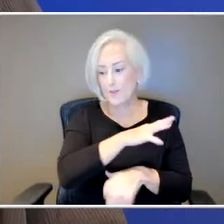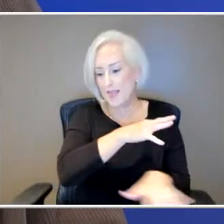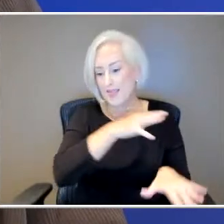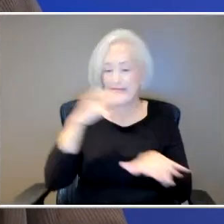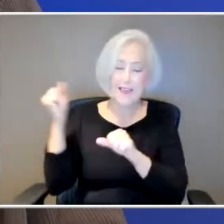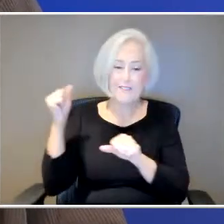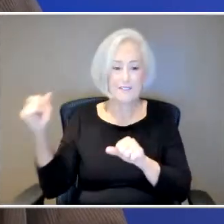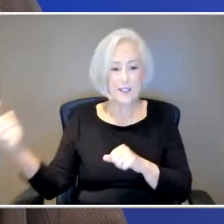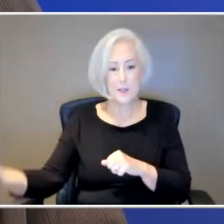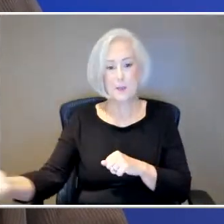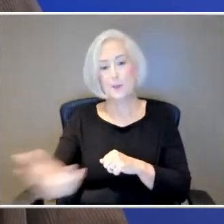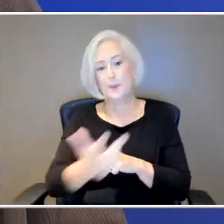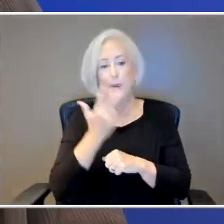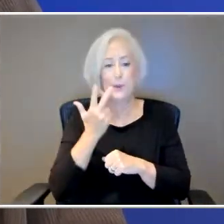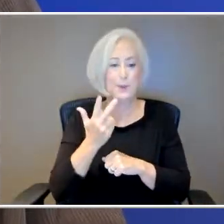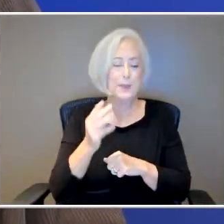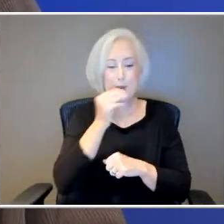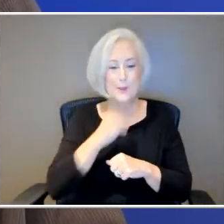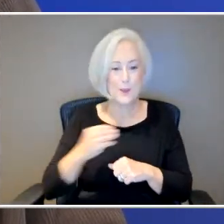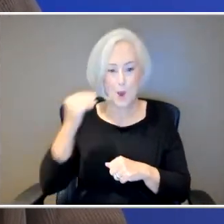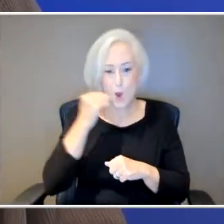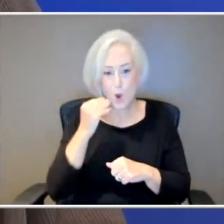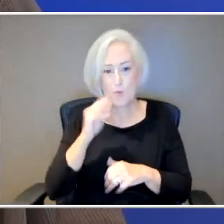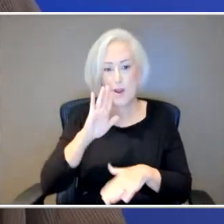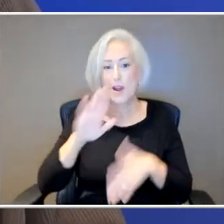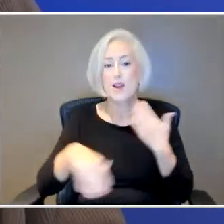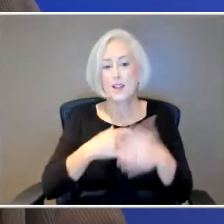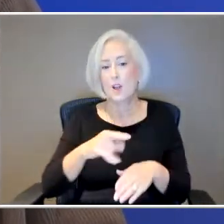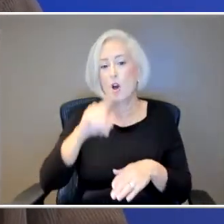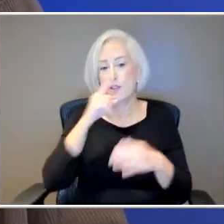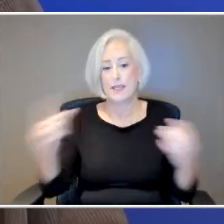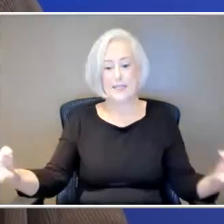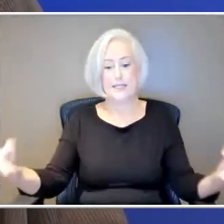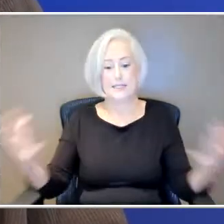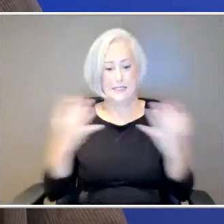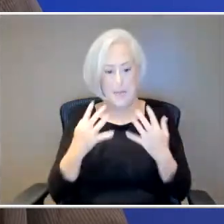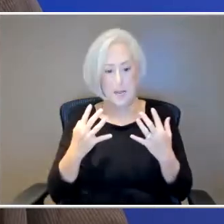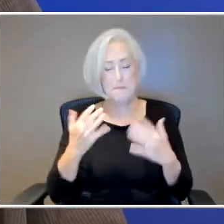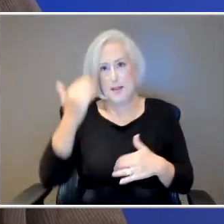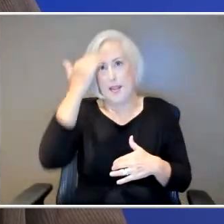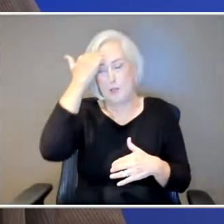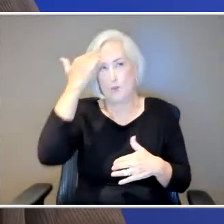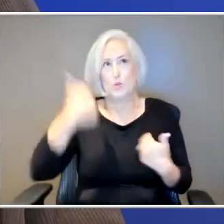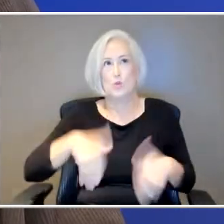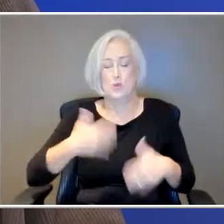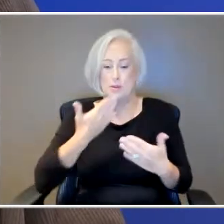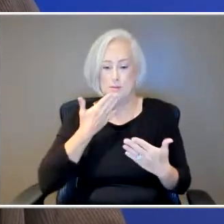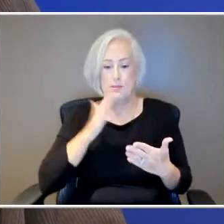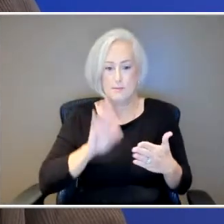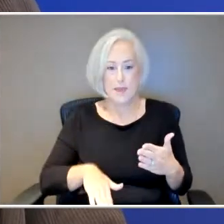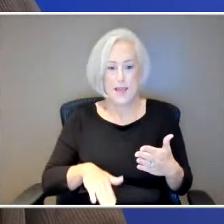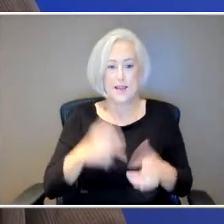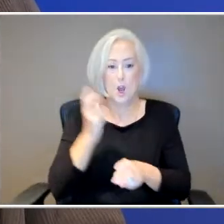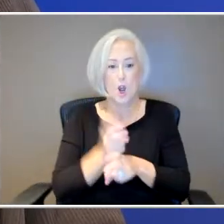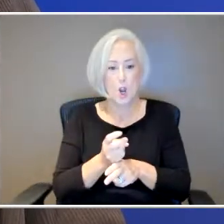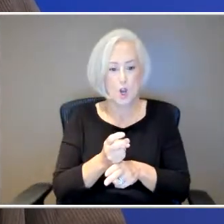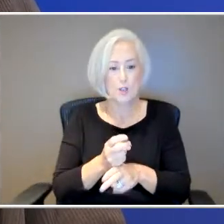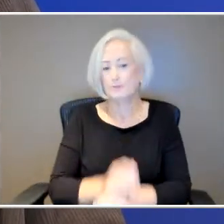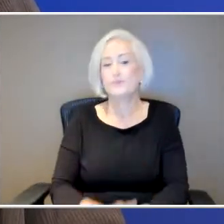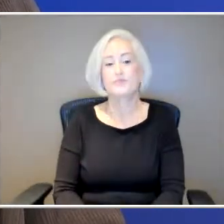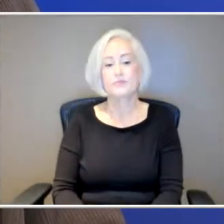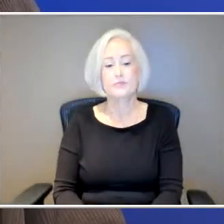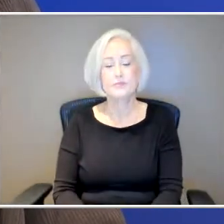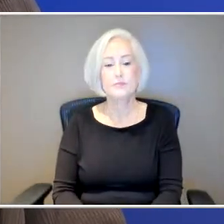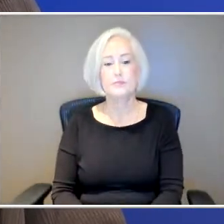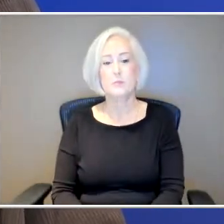all my kids coming over, and I knew that it was bad. Yeah. And it was very hard. And so I knew